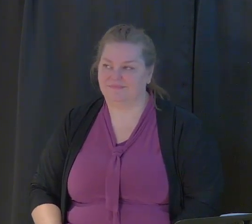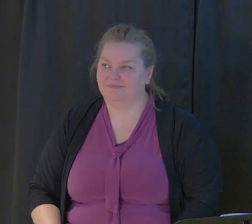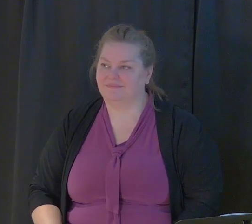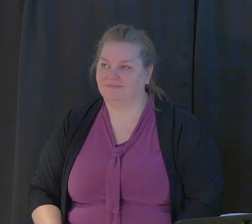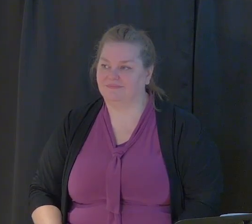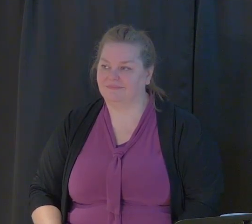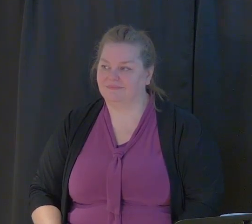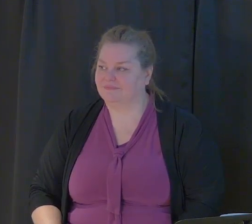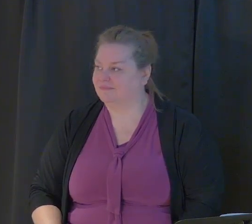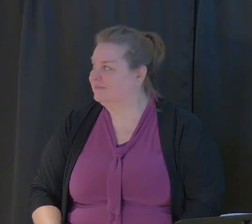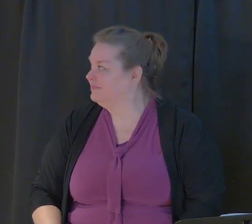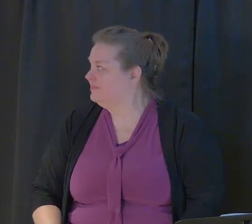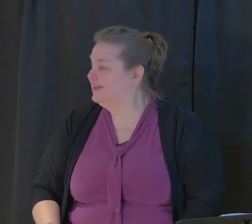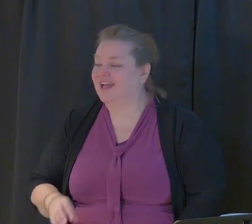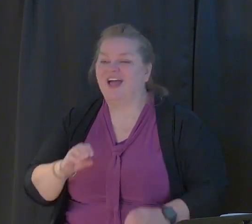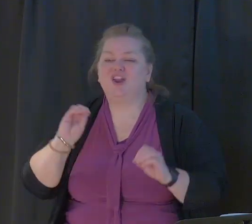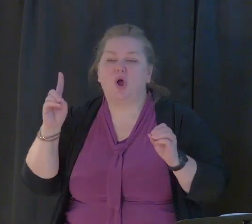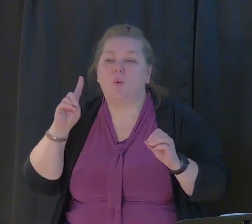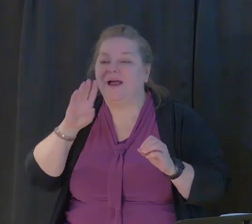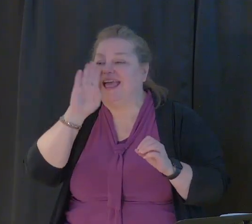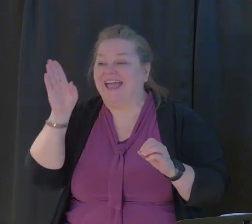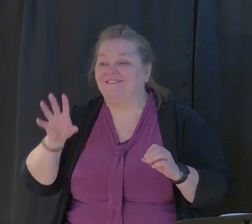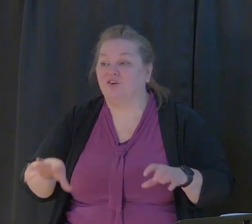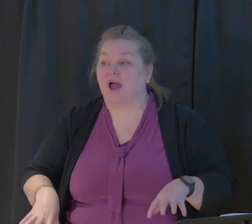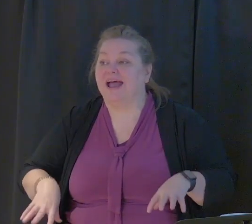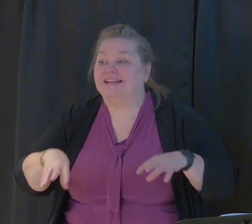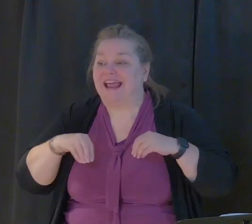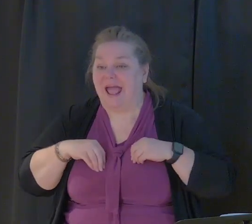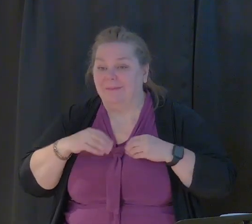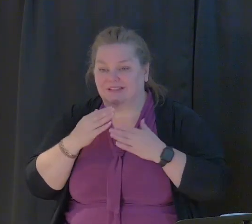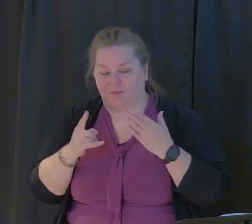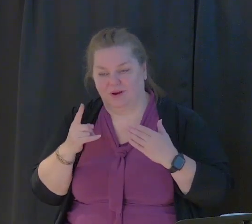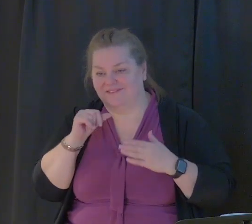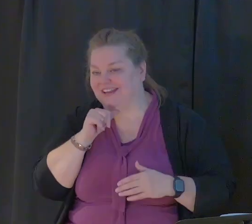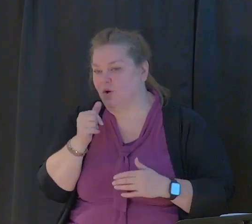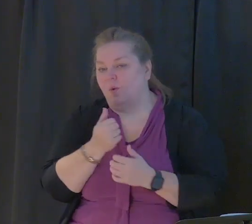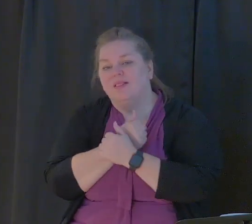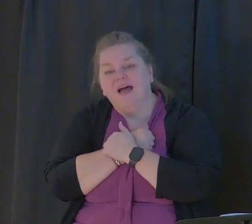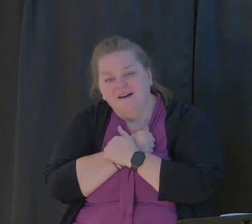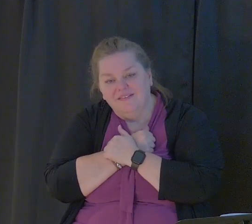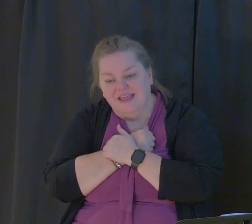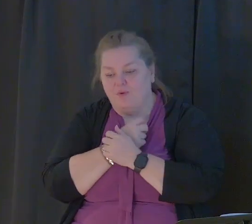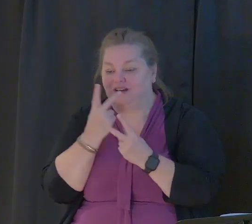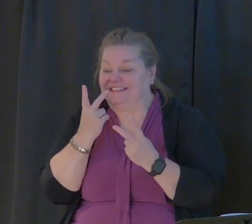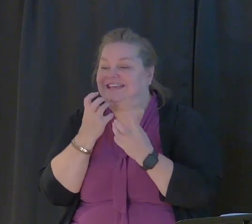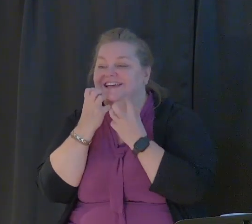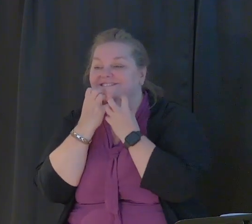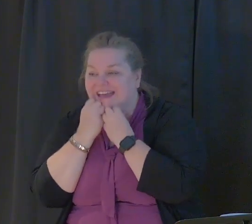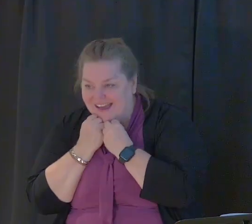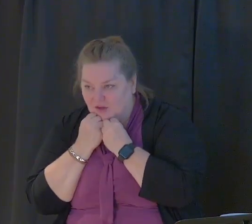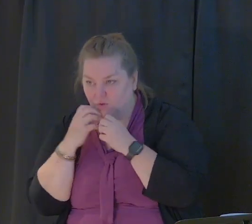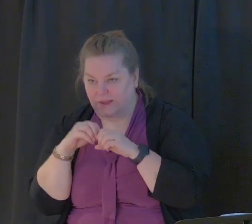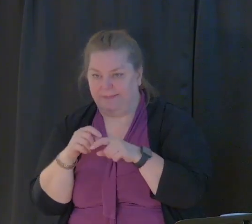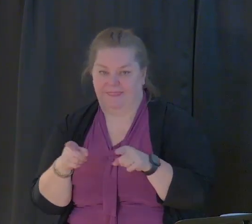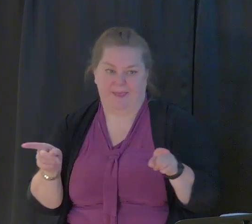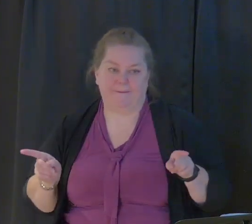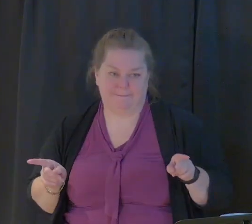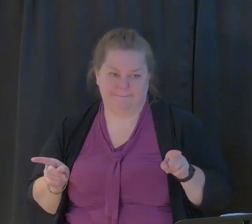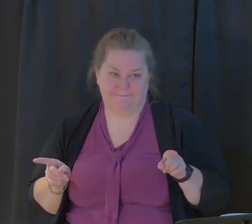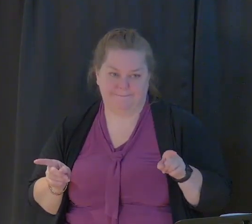No one ever adopts somebody if they don't love them or see the value in them.